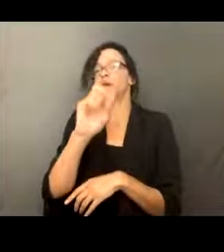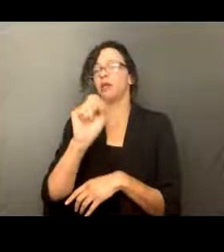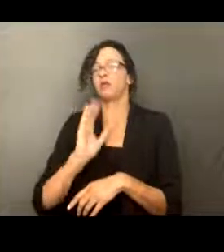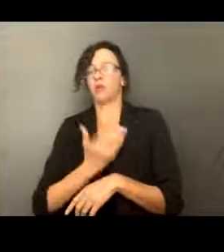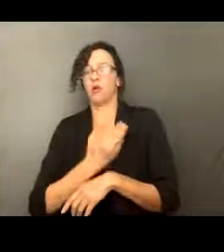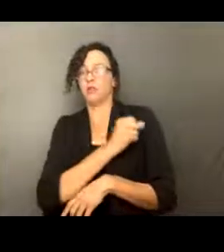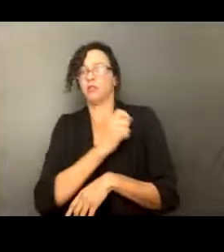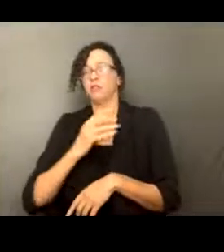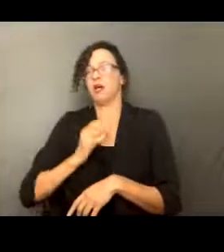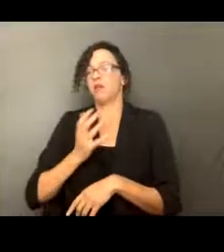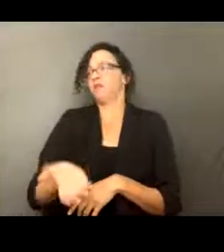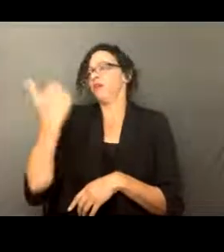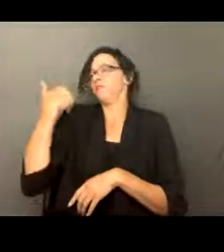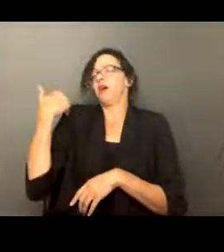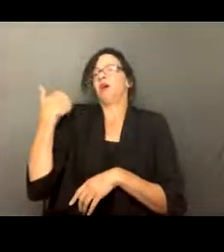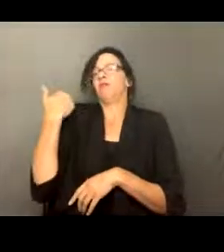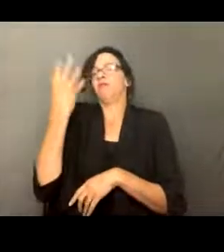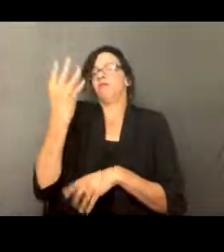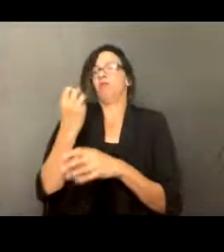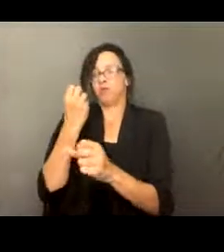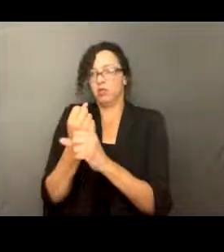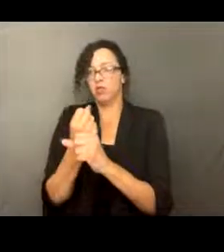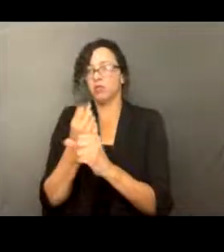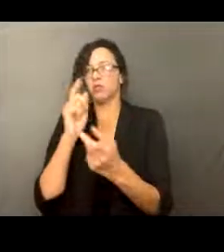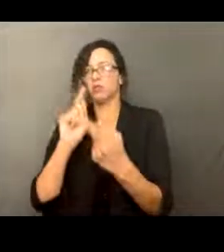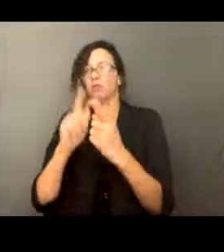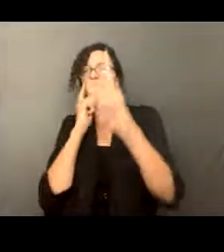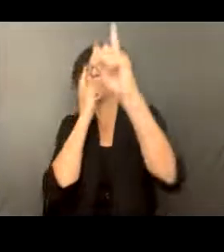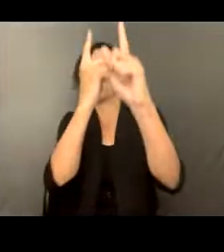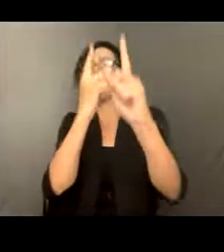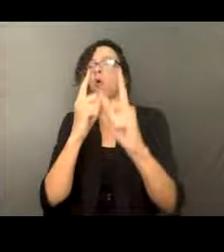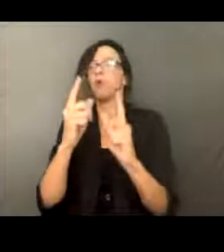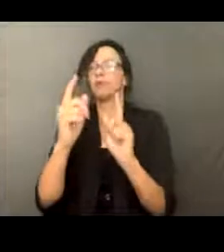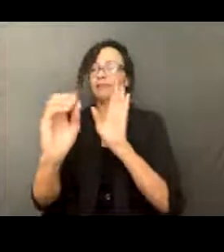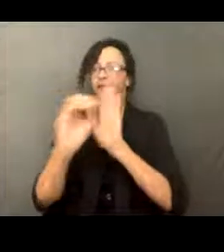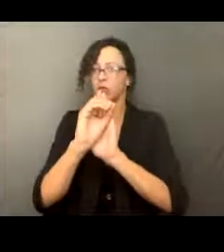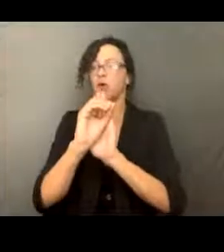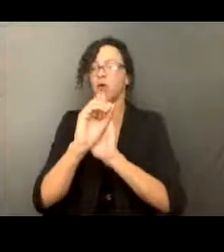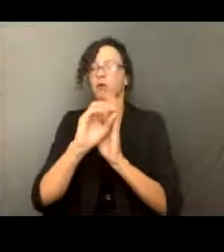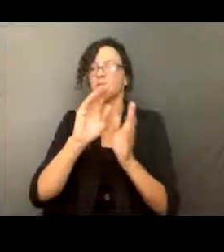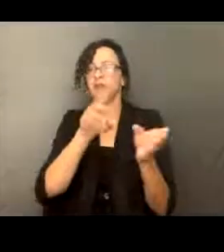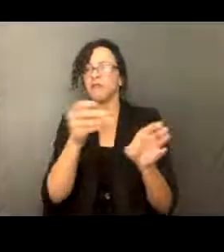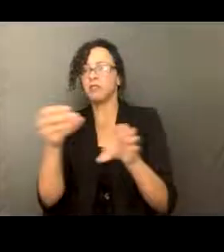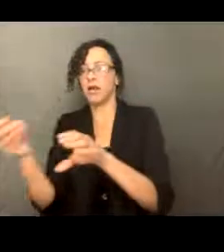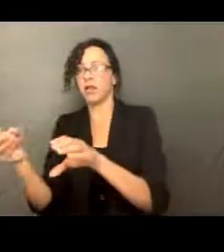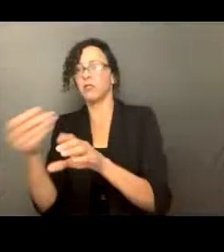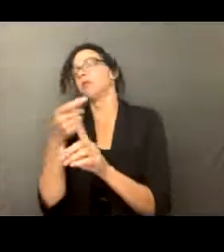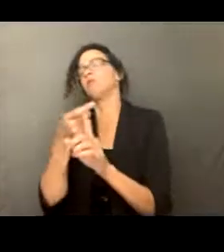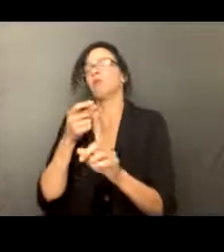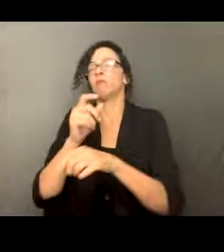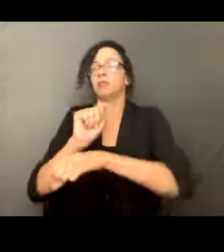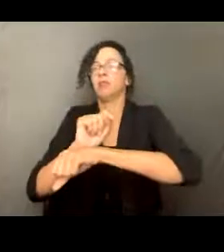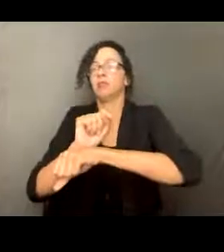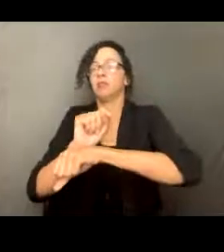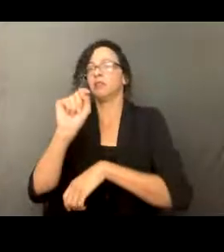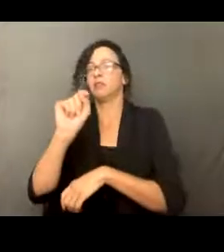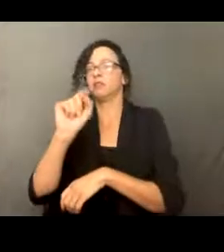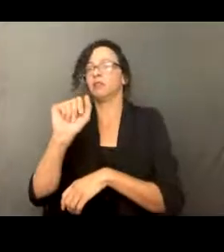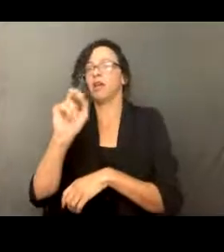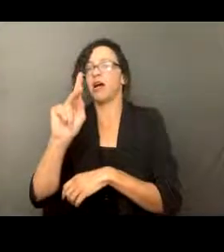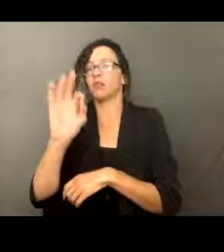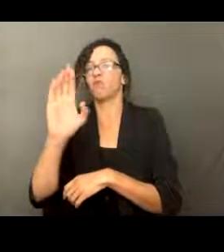Zero Traffic Fatalities Task Force. And it will be an important tool to help us manage speeding, and